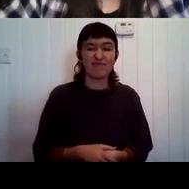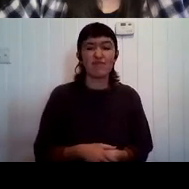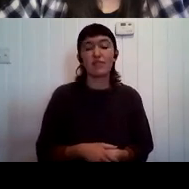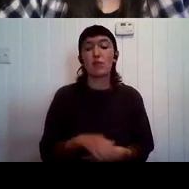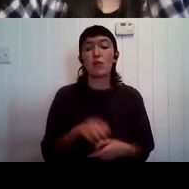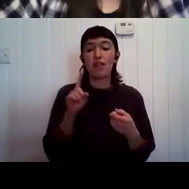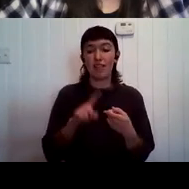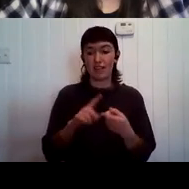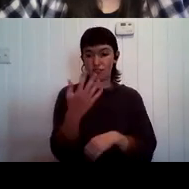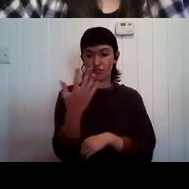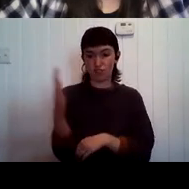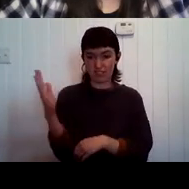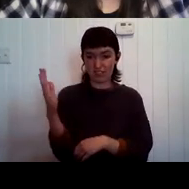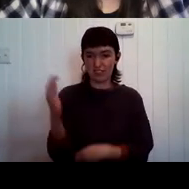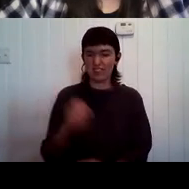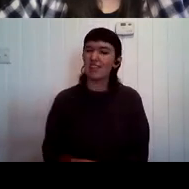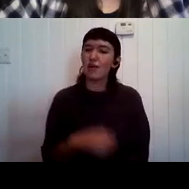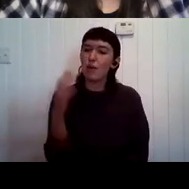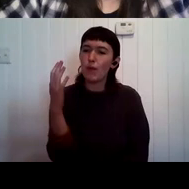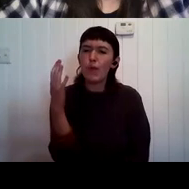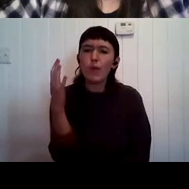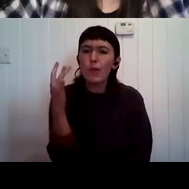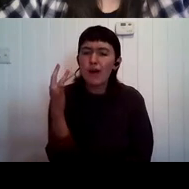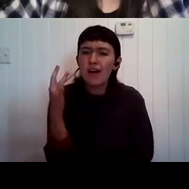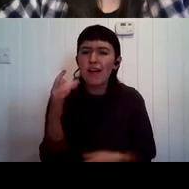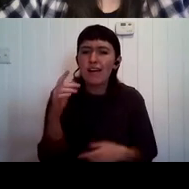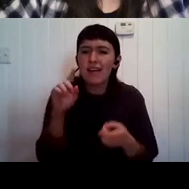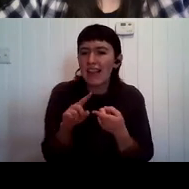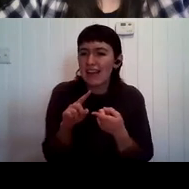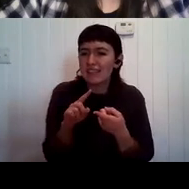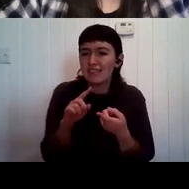trees. Why would there be less trees?